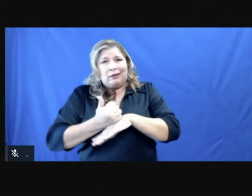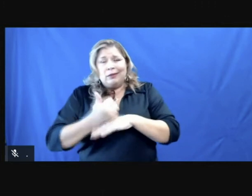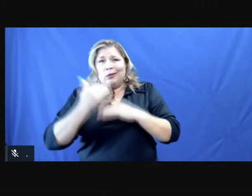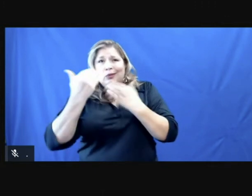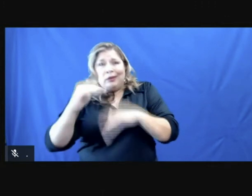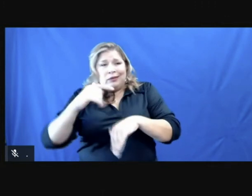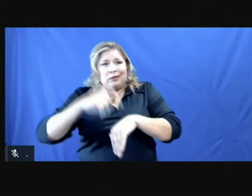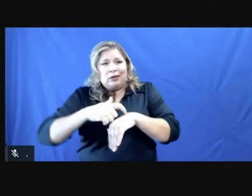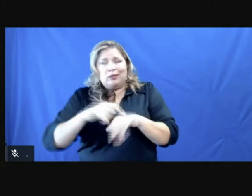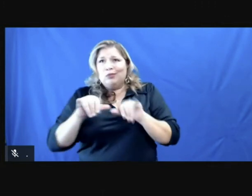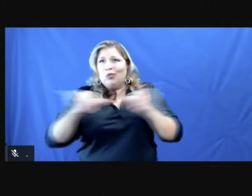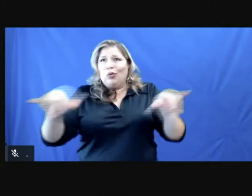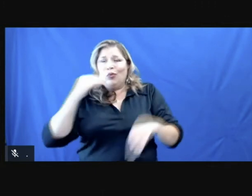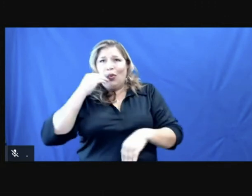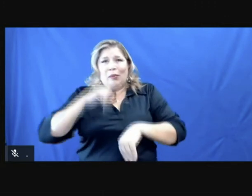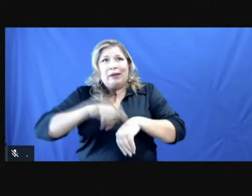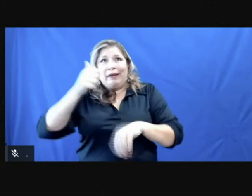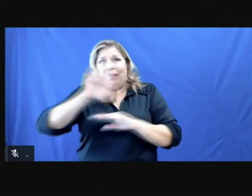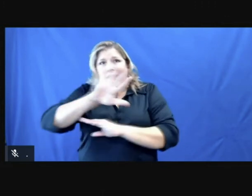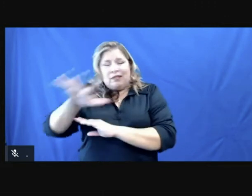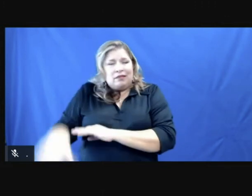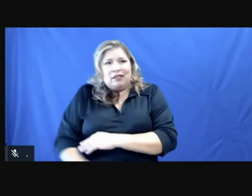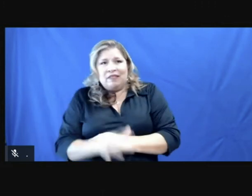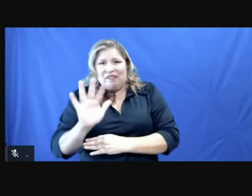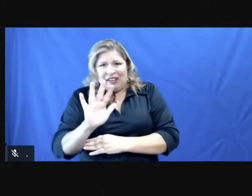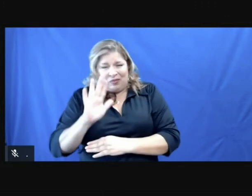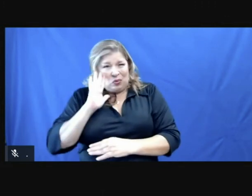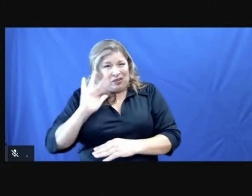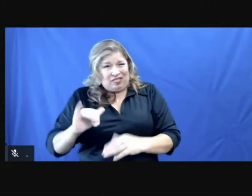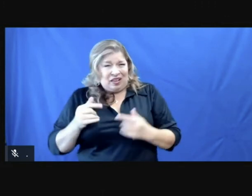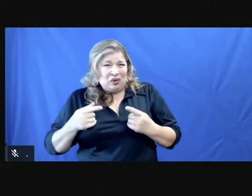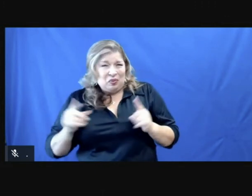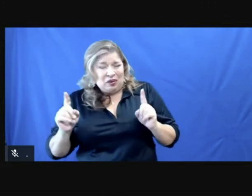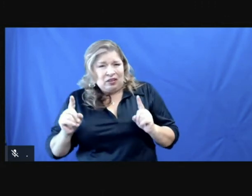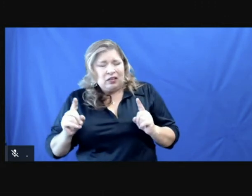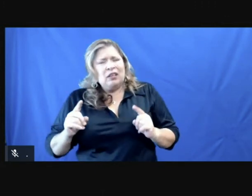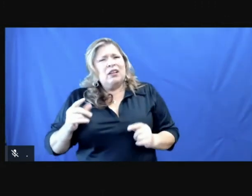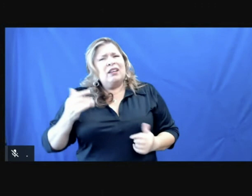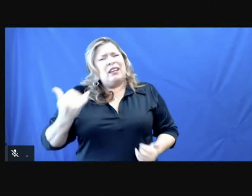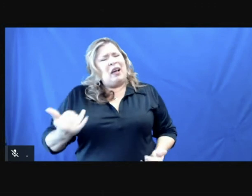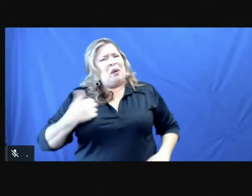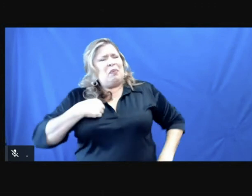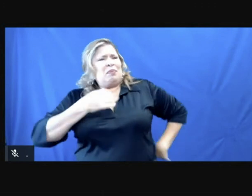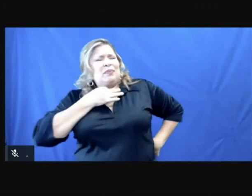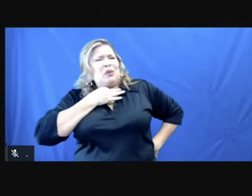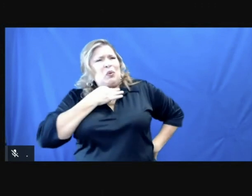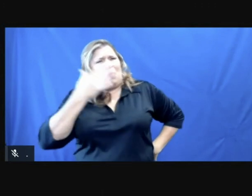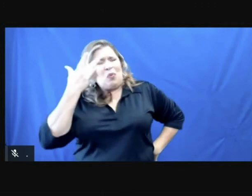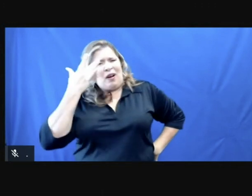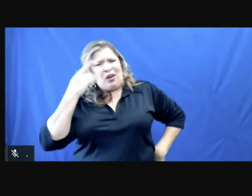And finally, Governor Newsom usually makes big announcements like this. Why isn't he doing it today?